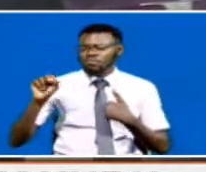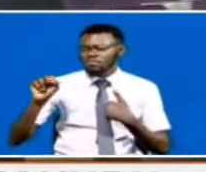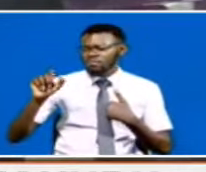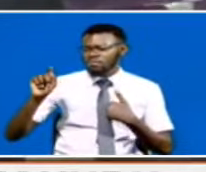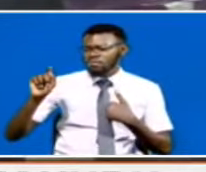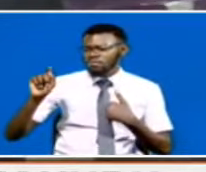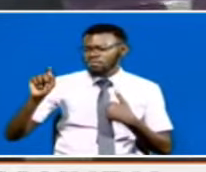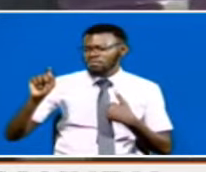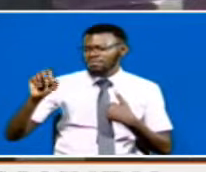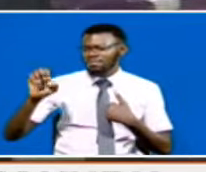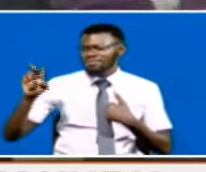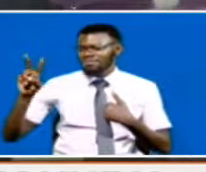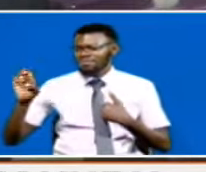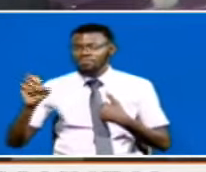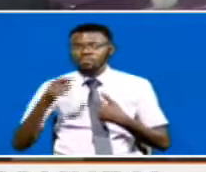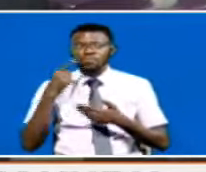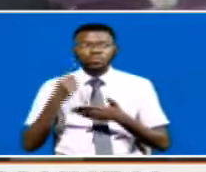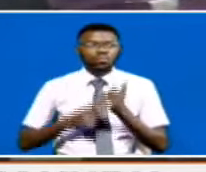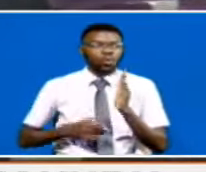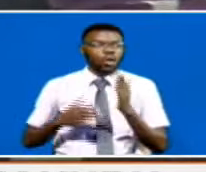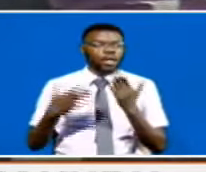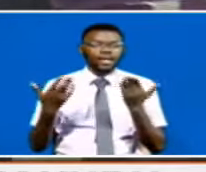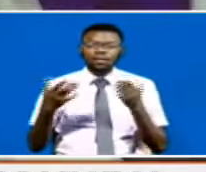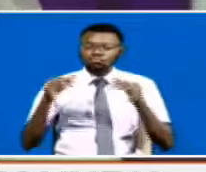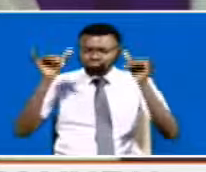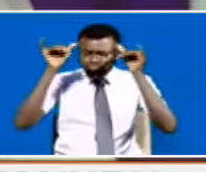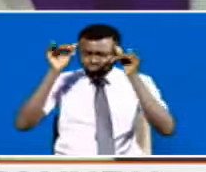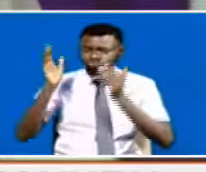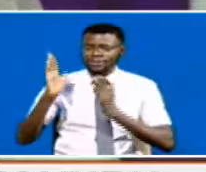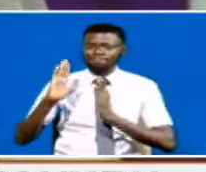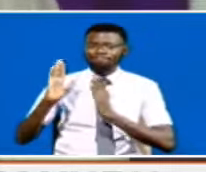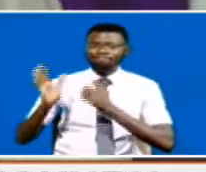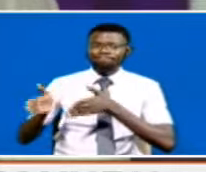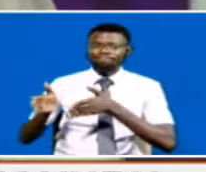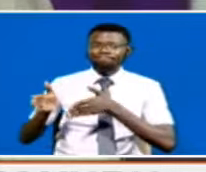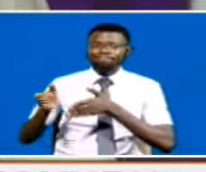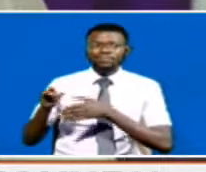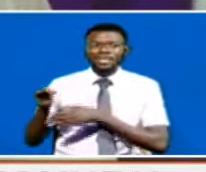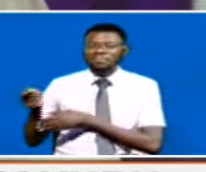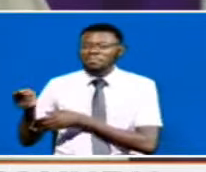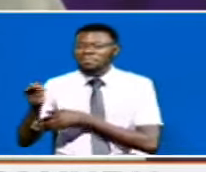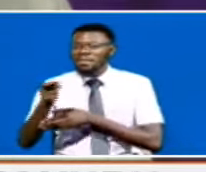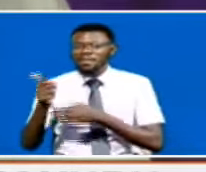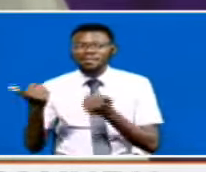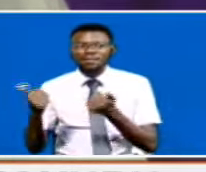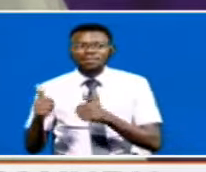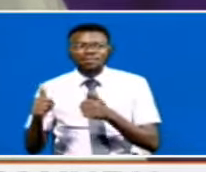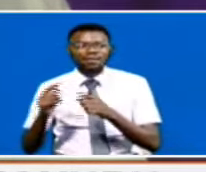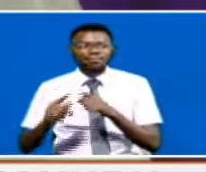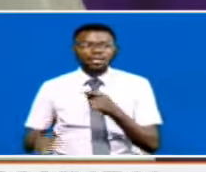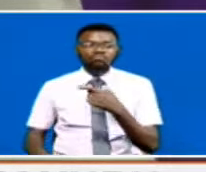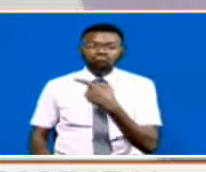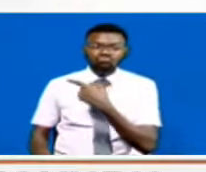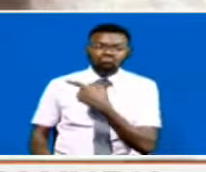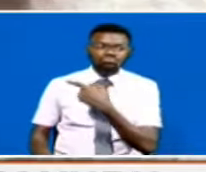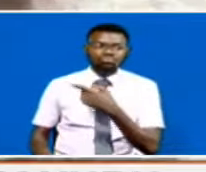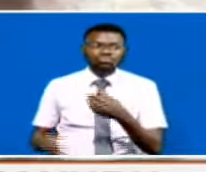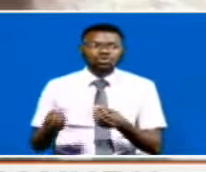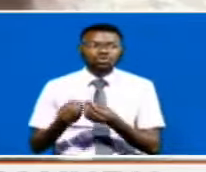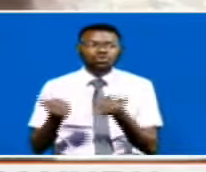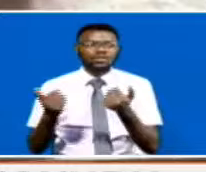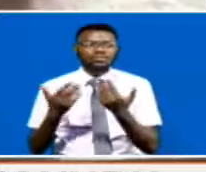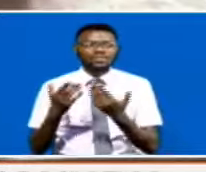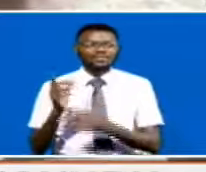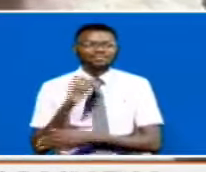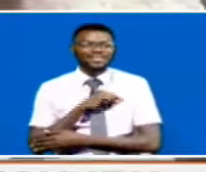surprise from his wife. He was here to pay part of the dowry only to find that Magdalene, through her friends, had it all figured out. Uwa ile